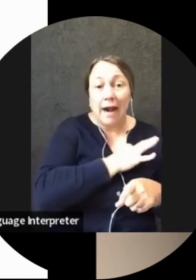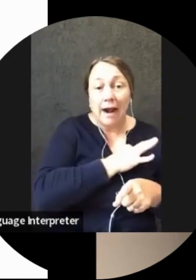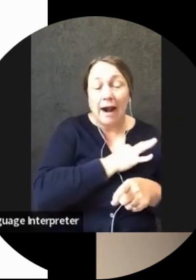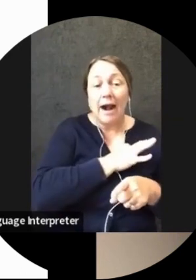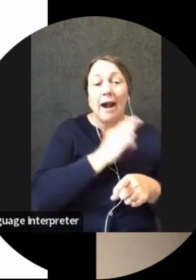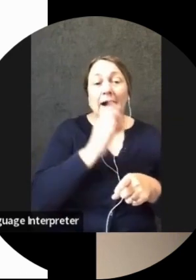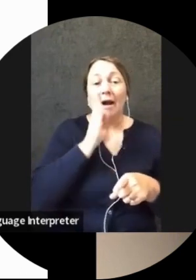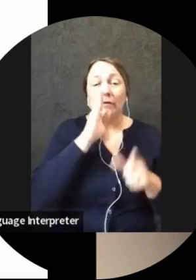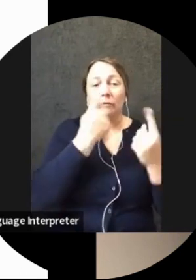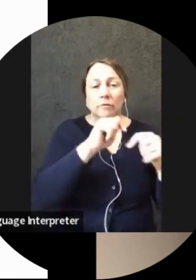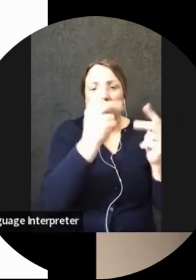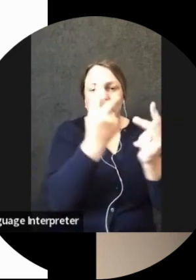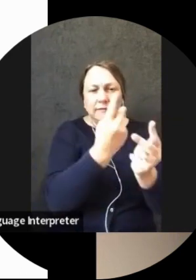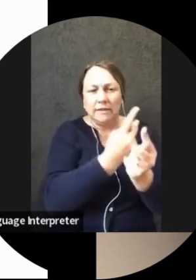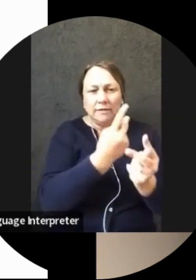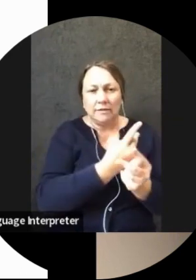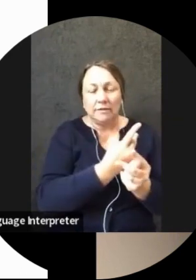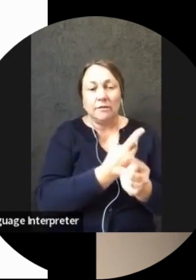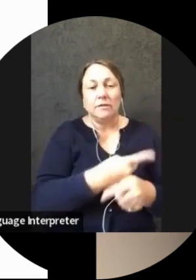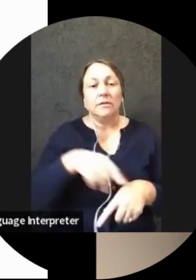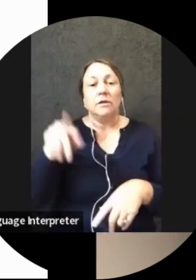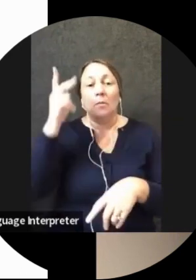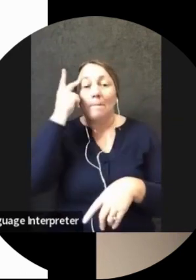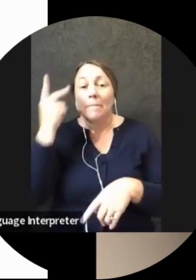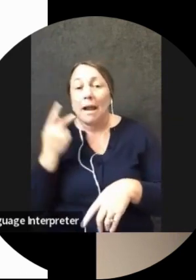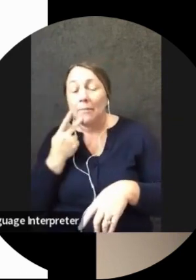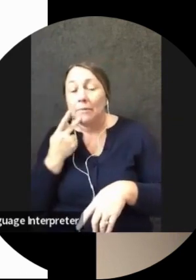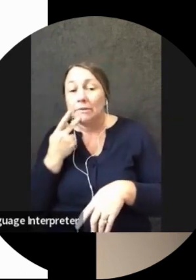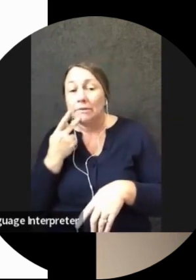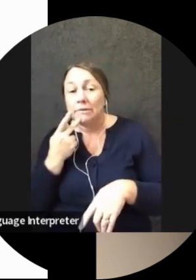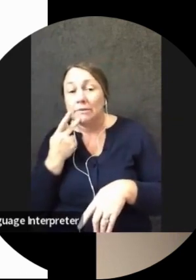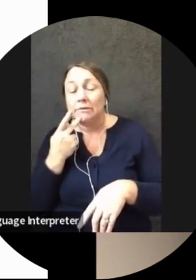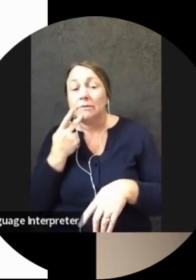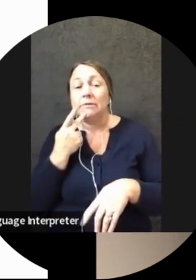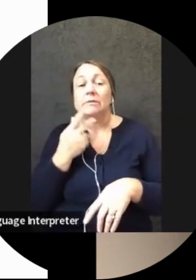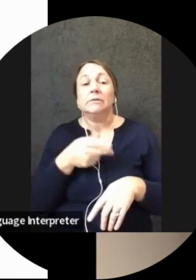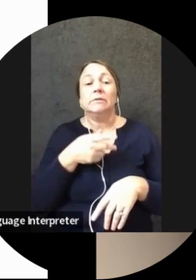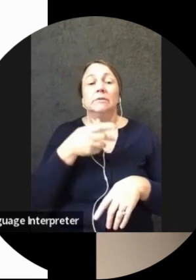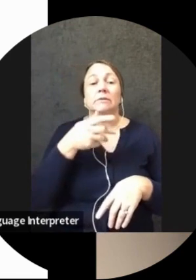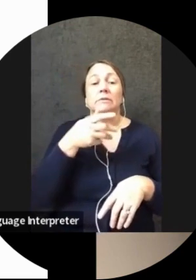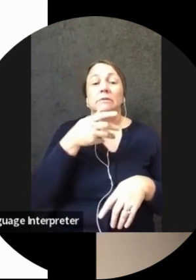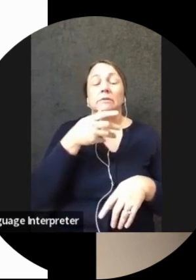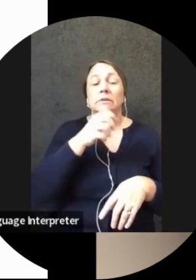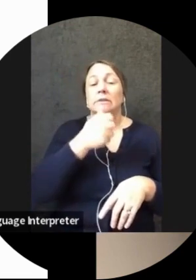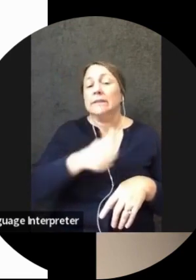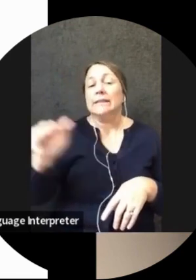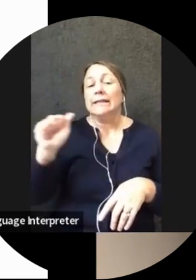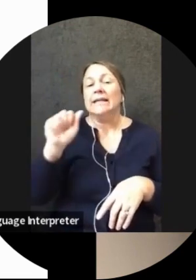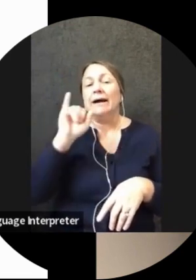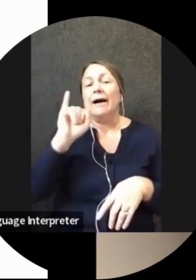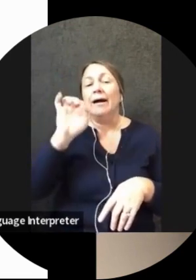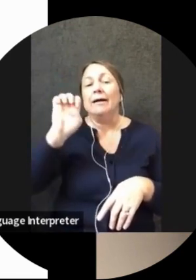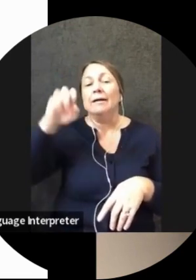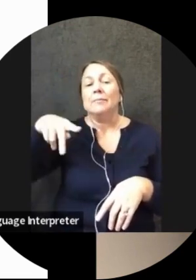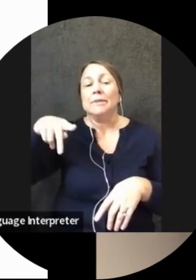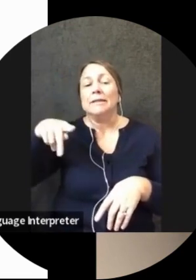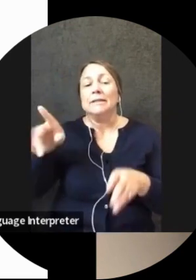staff members, the parent, and at any IEP meeting, a parent can